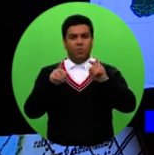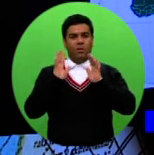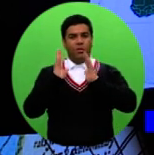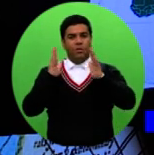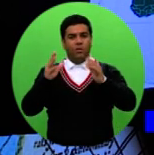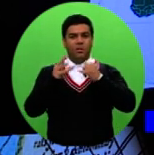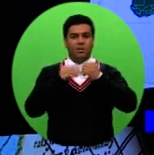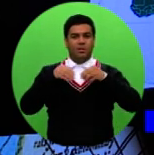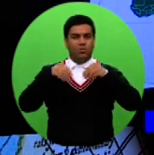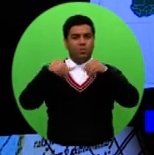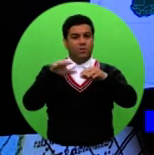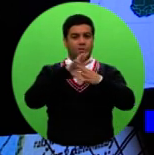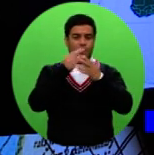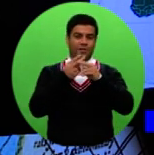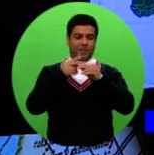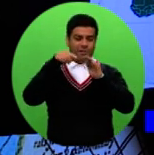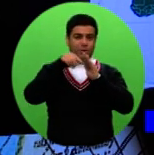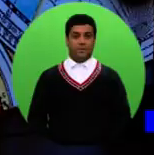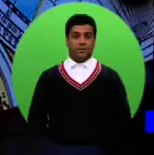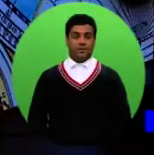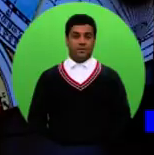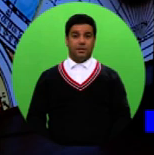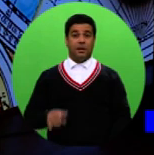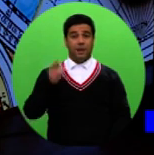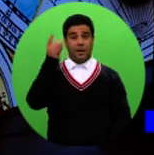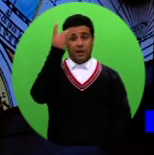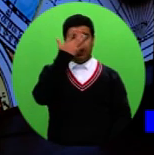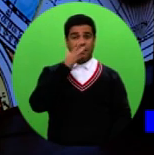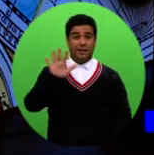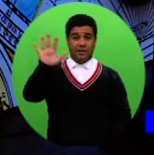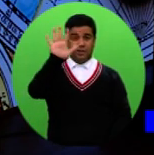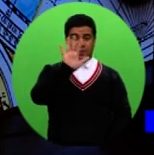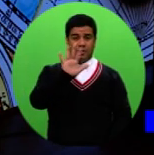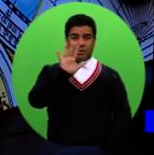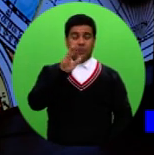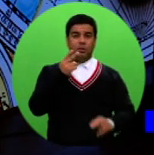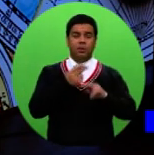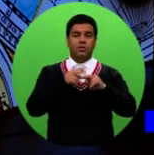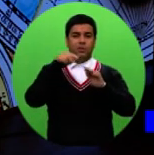bilan birgalikda Afrika qit'asi deb ataladi. Afrika qit'asi shu nom bilan